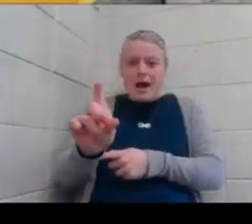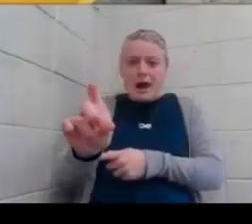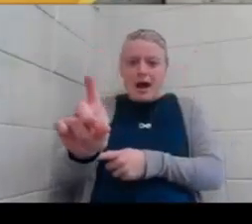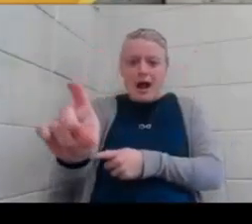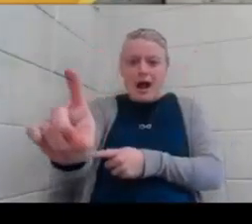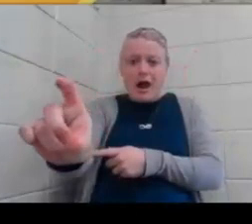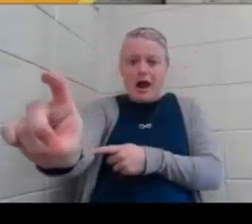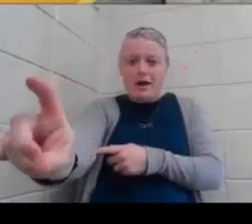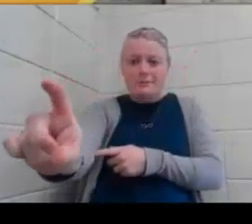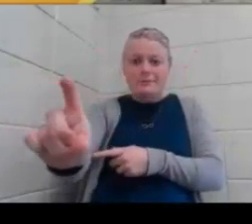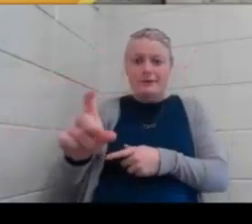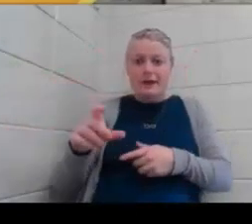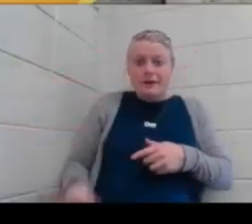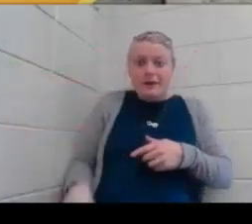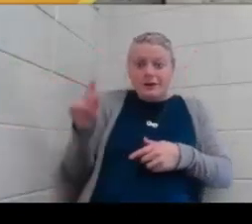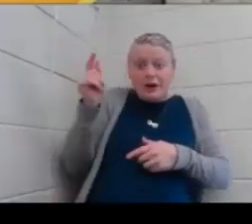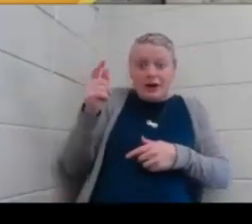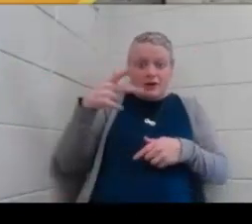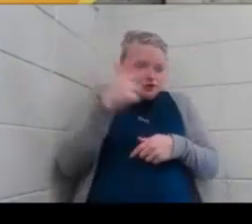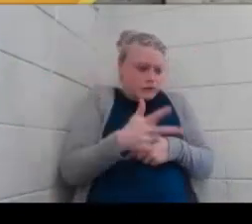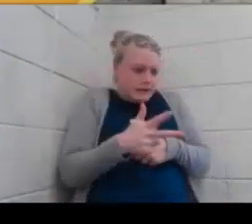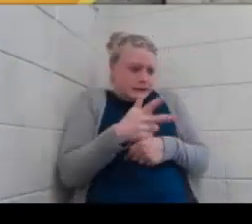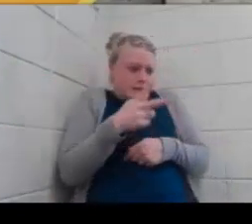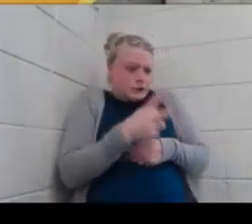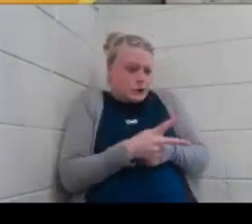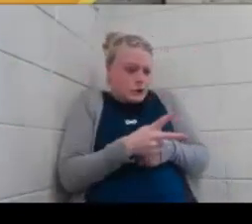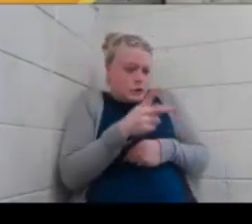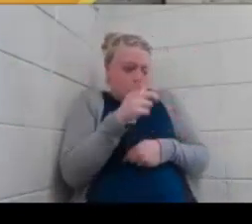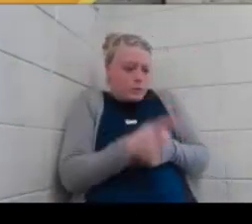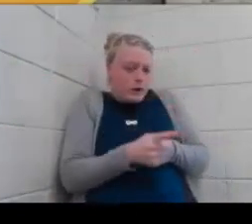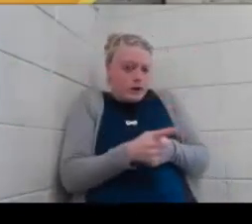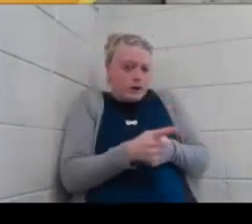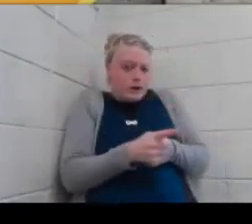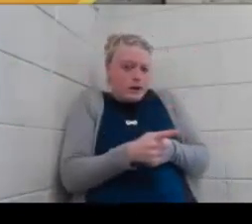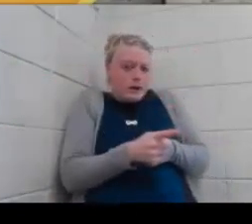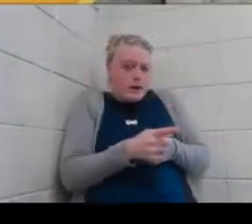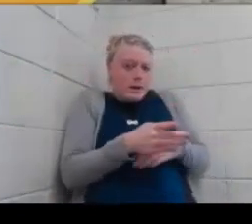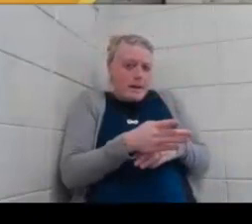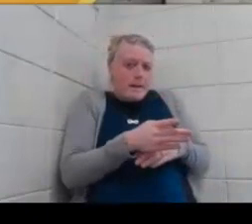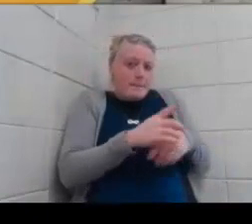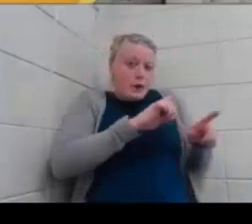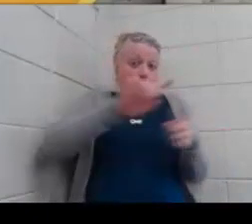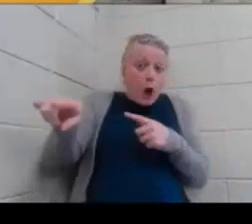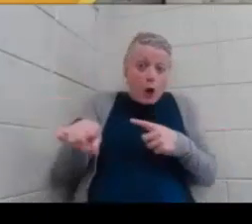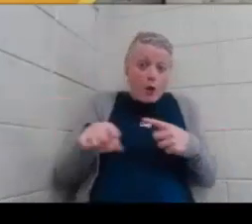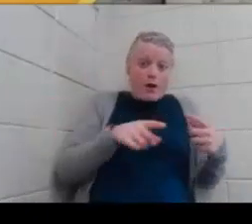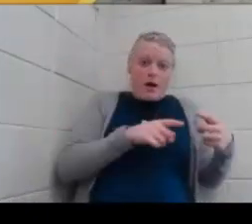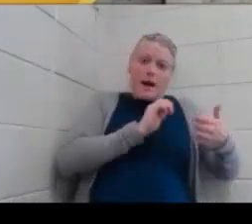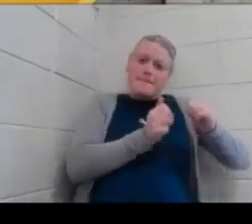The rabbit starts running, and then the dogs line up. 3, 2, 1, go!